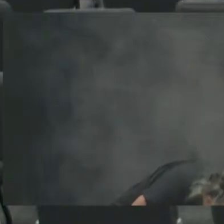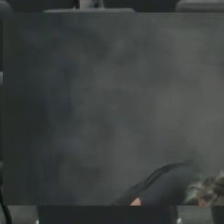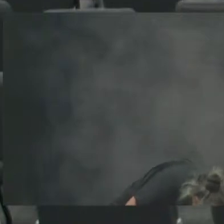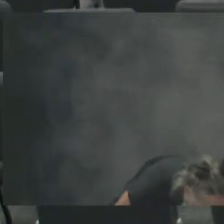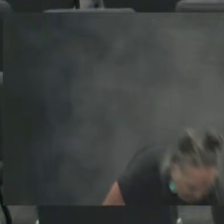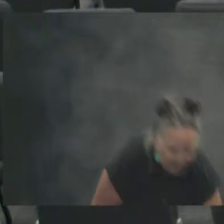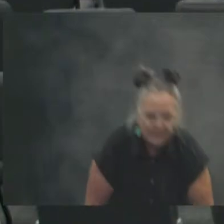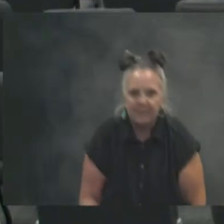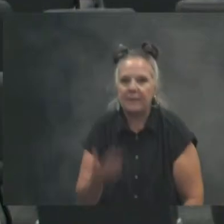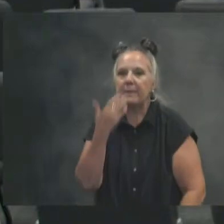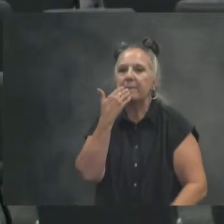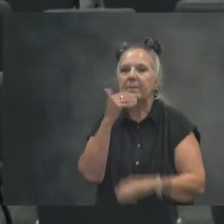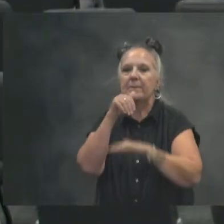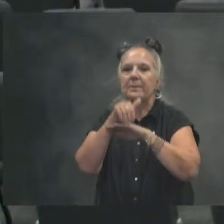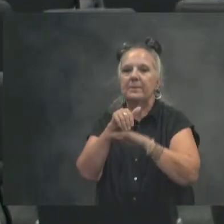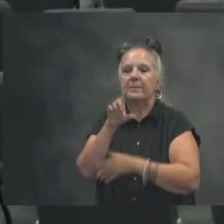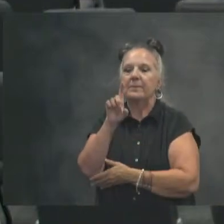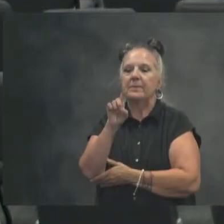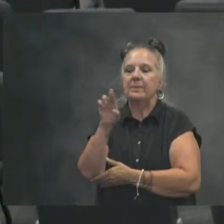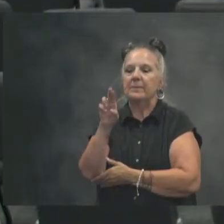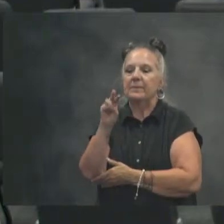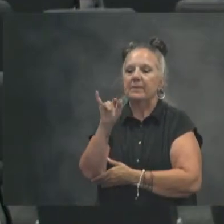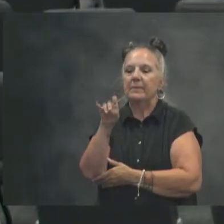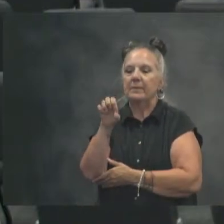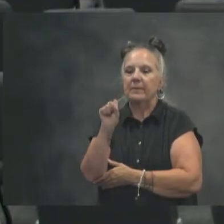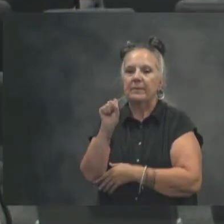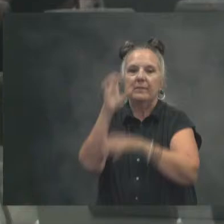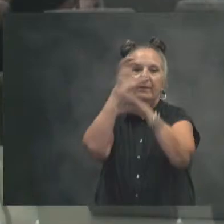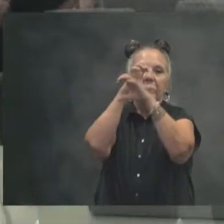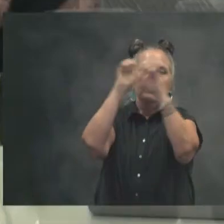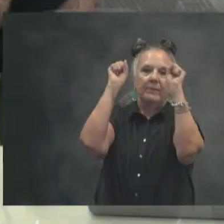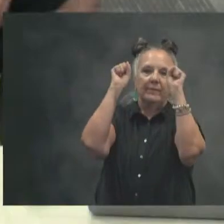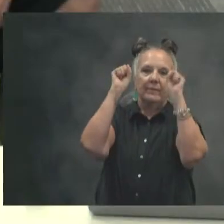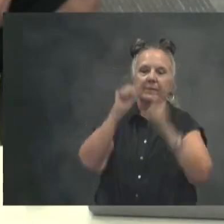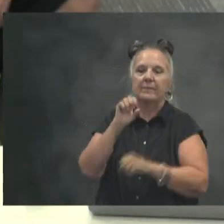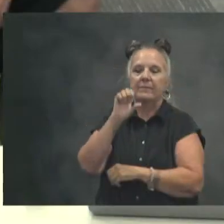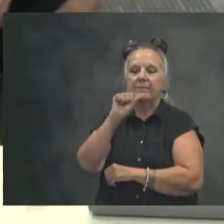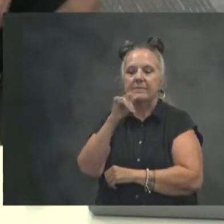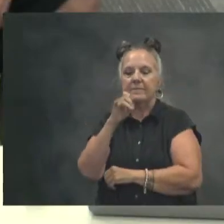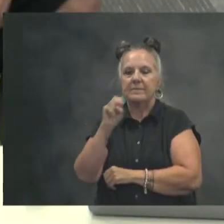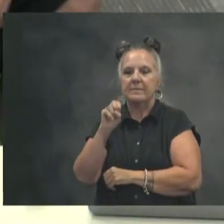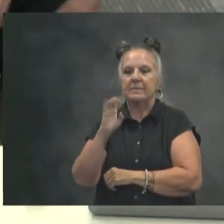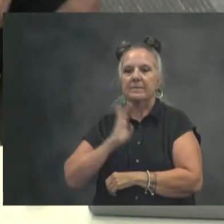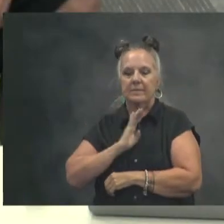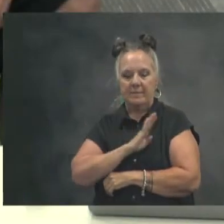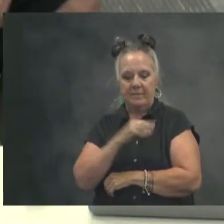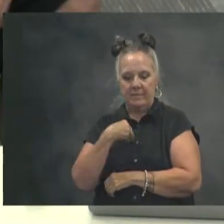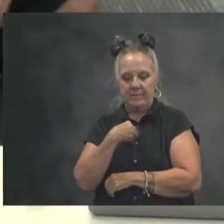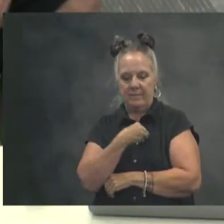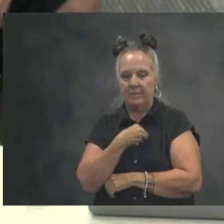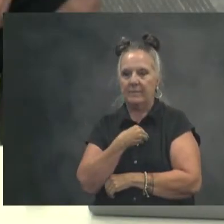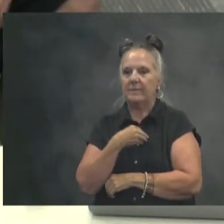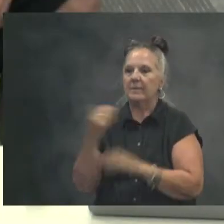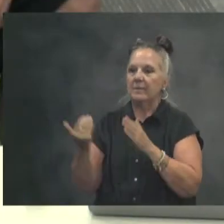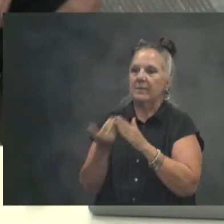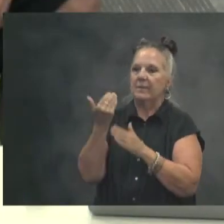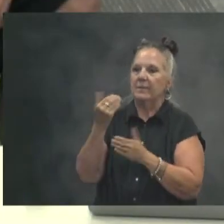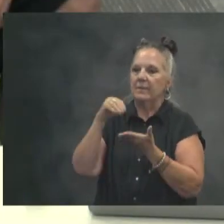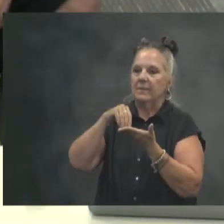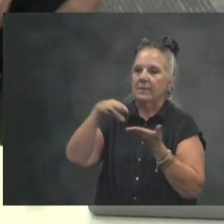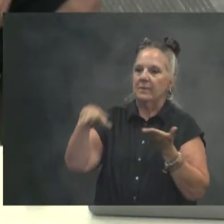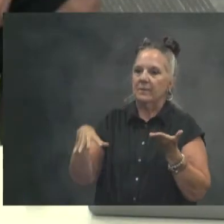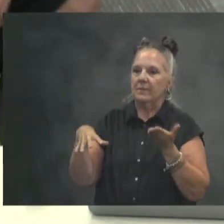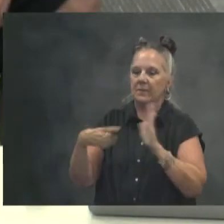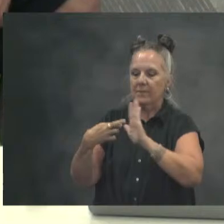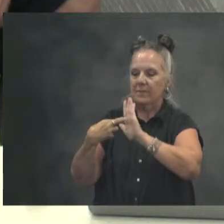Good evening, Dr. Williams, Superintendent Dr. Sabine, board members, and our new student rep. My